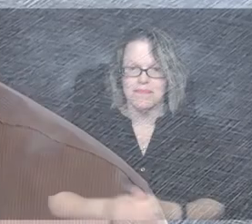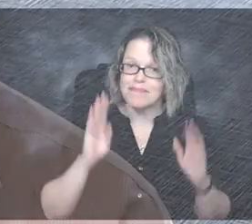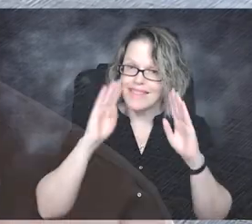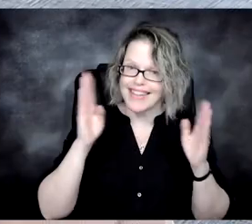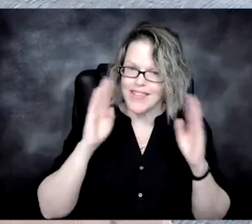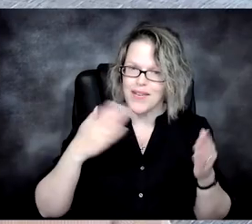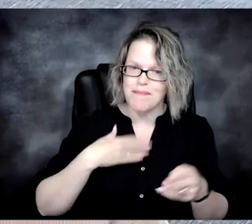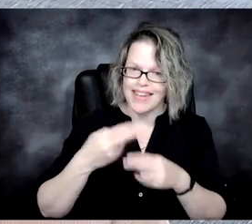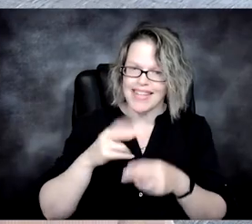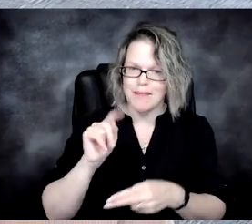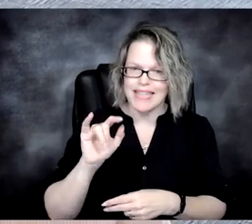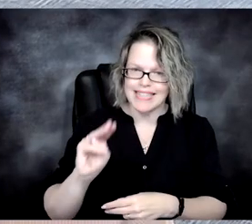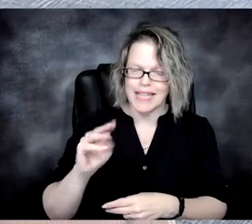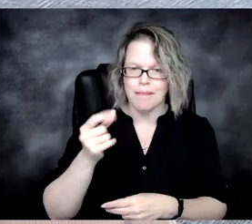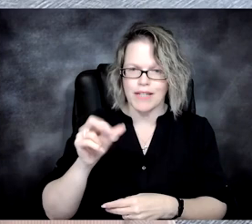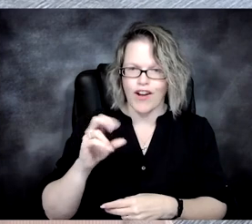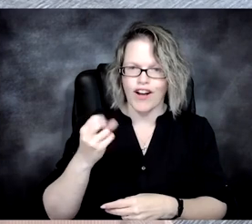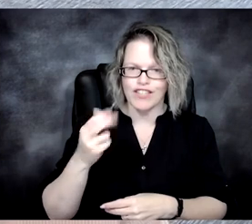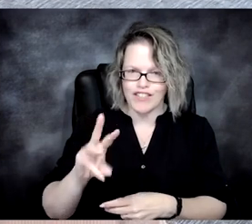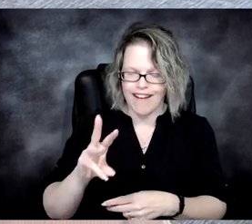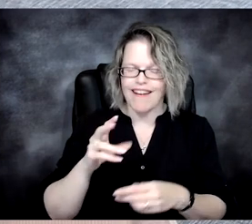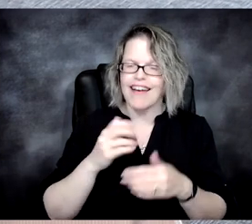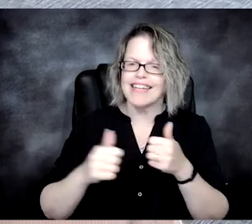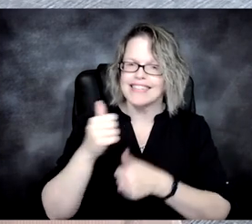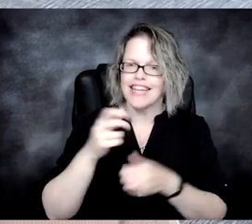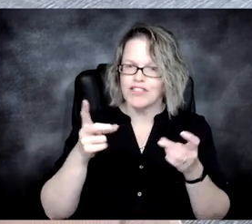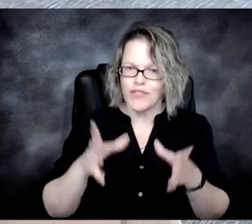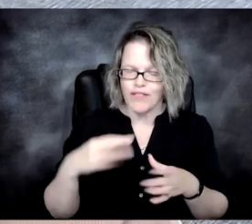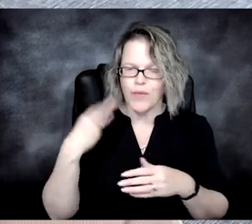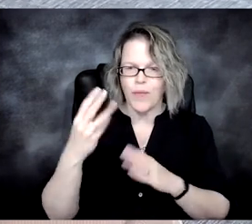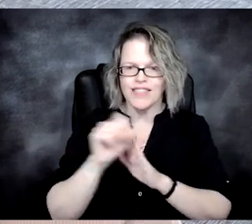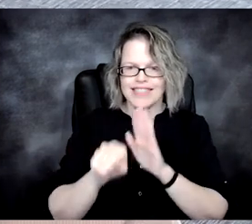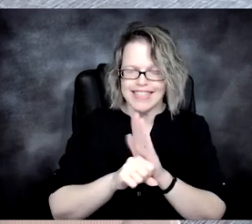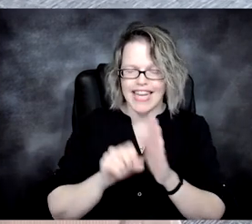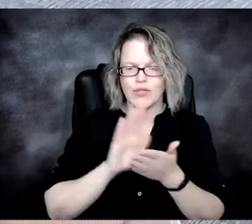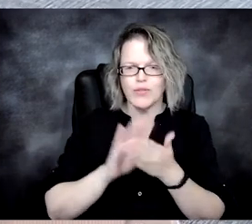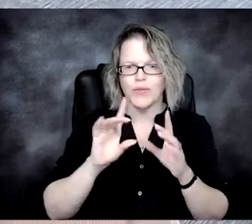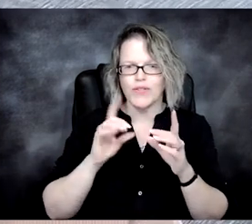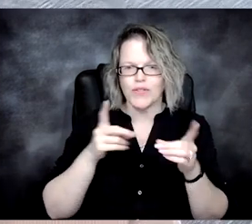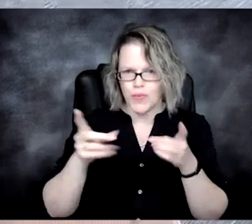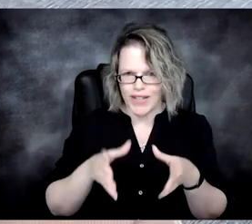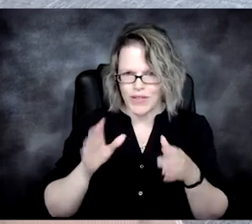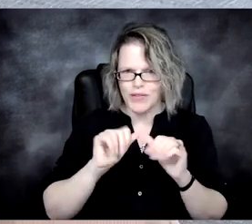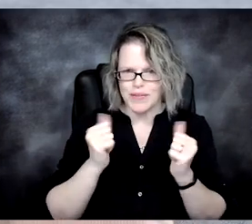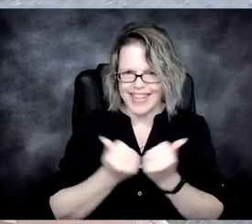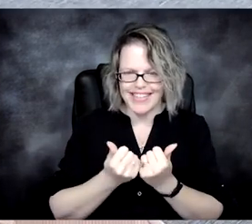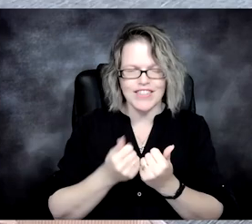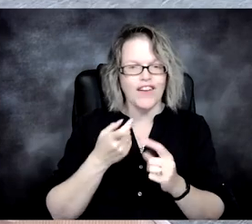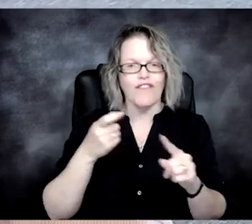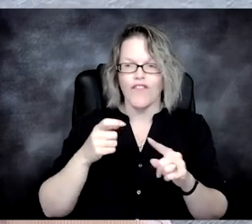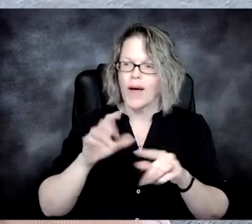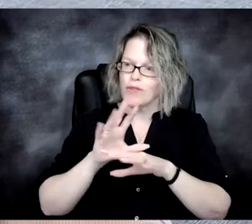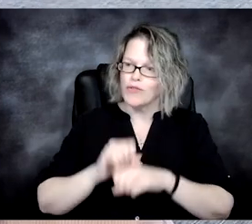Hello, my name is Tim Garshaw, and I serve as the Executive Director for the Washington State School Directors Association, coming to you today from the traditional lands